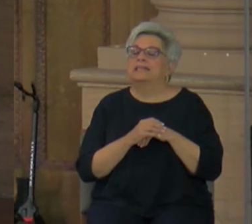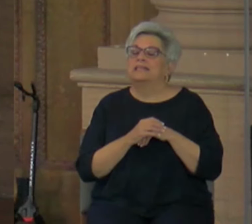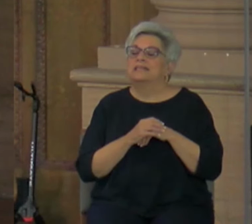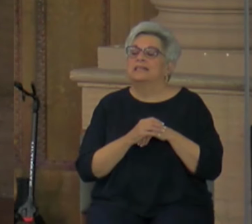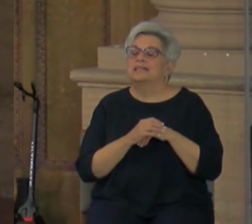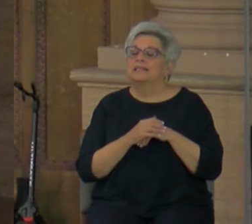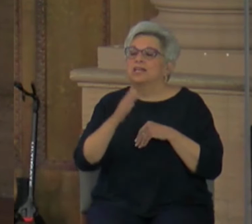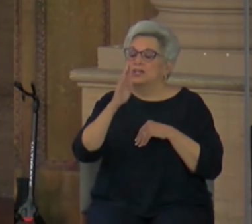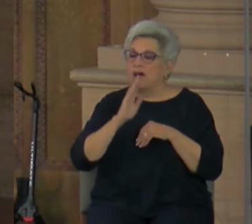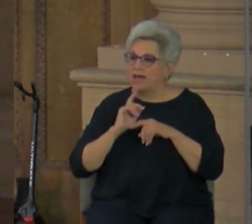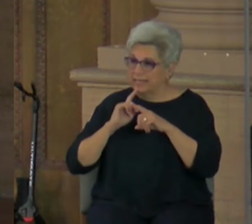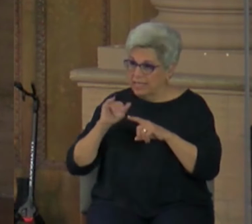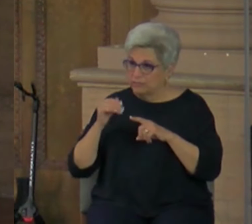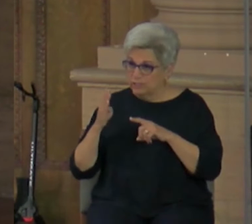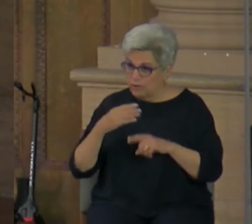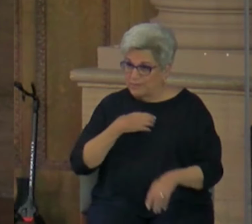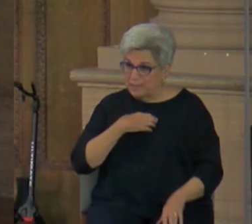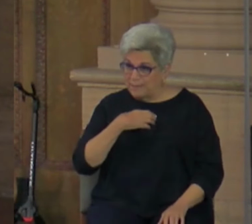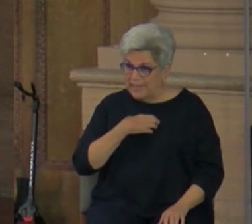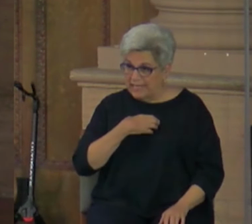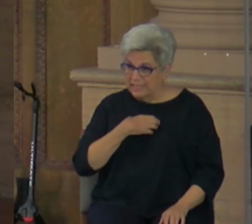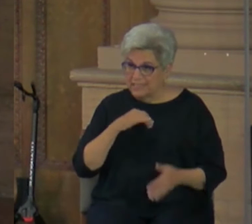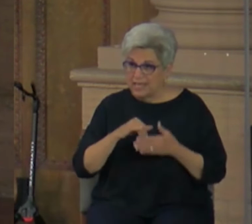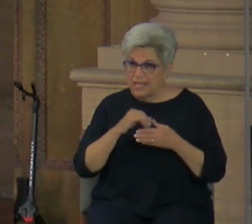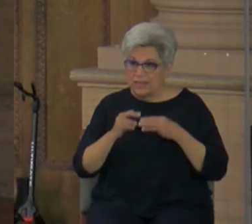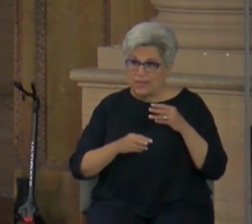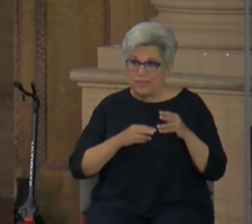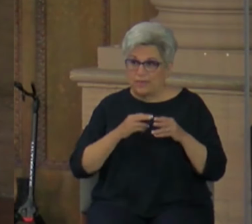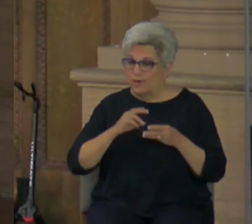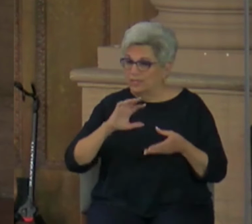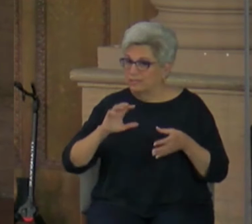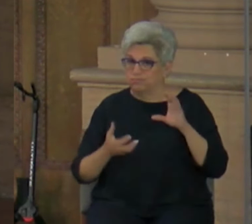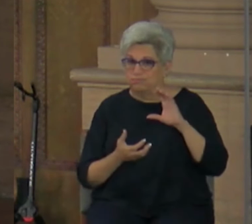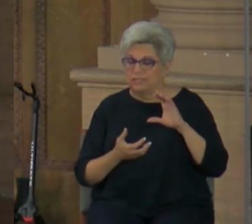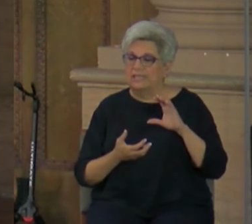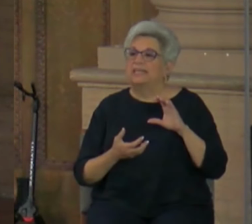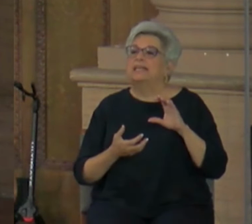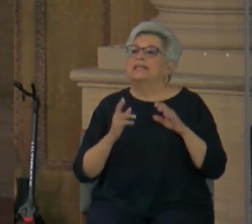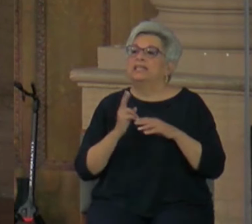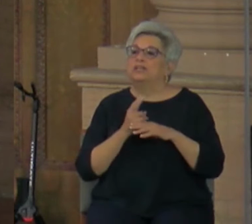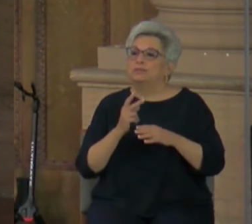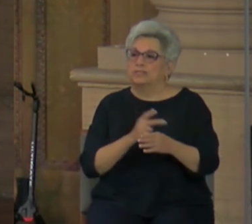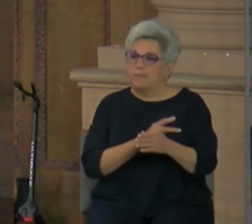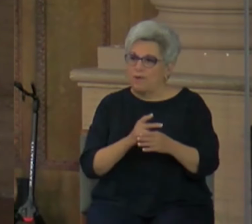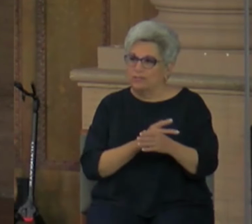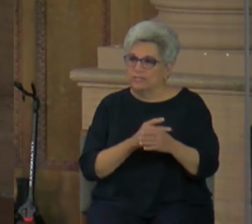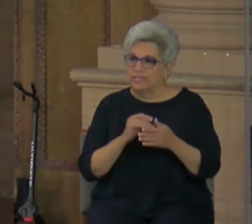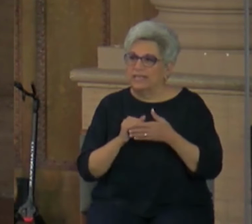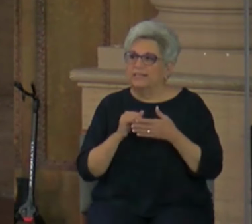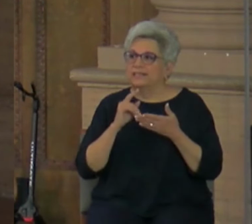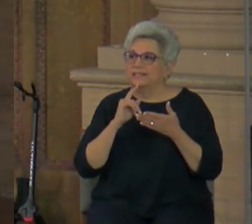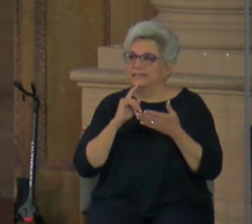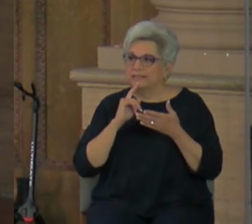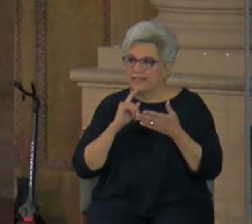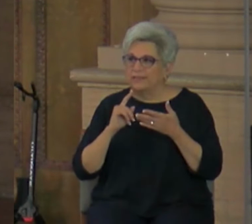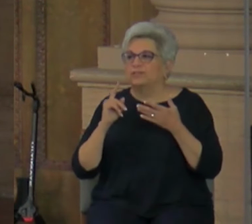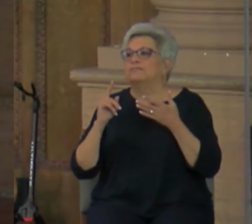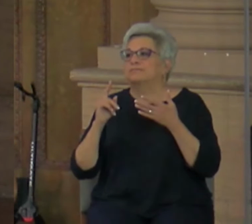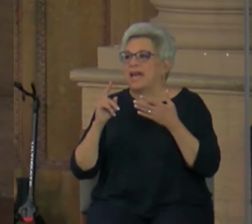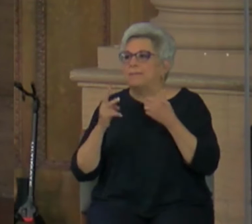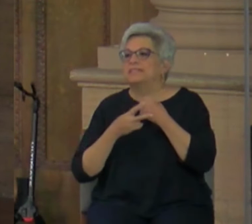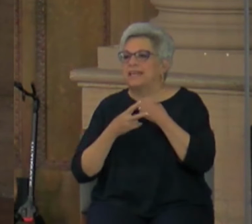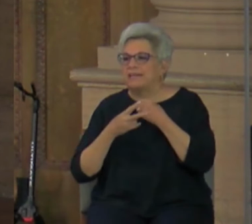So God, in answering Job's complaint that the world isn't run right, says poetically that there's a storehouse for snow and hail